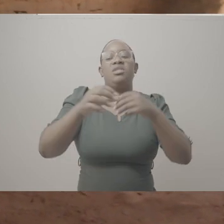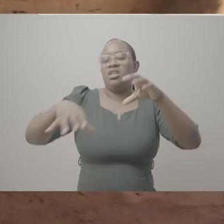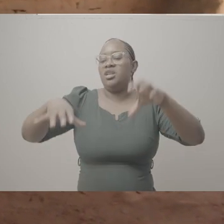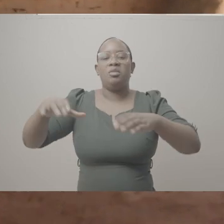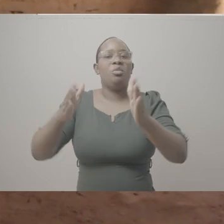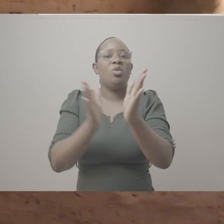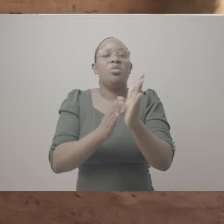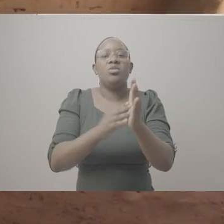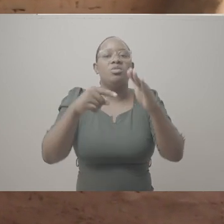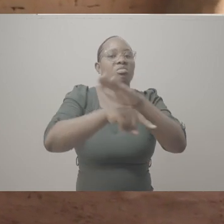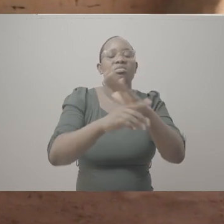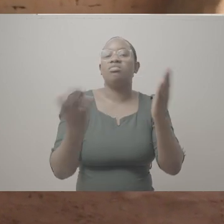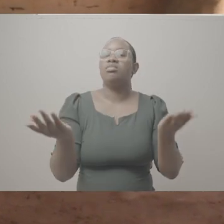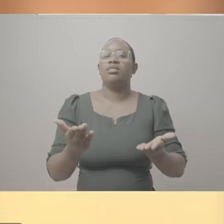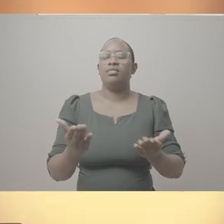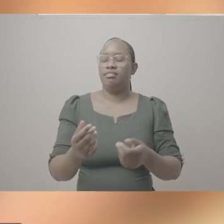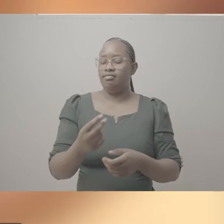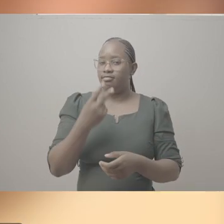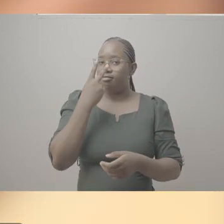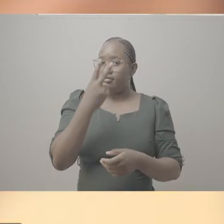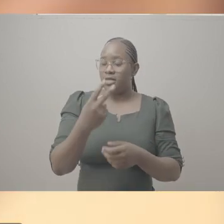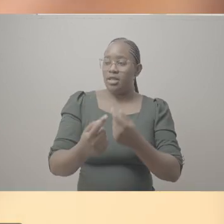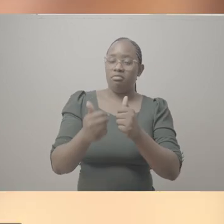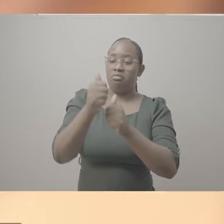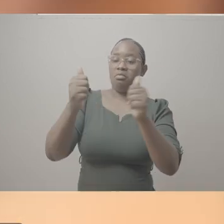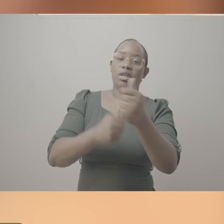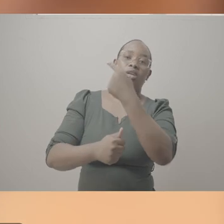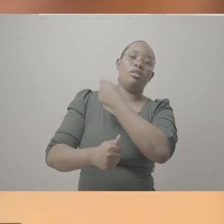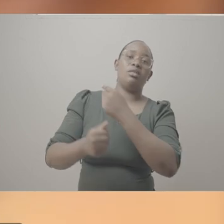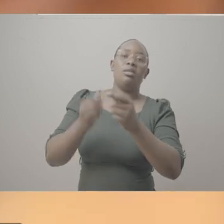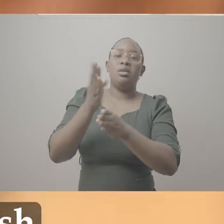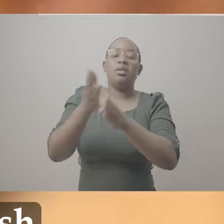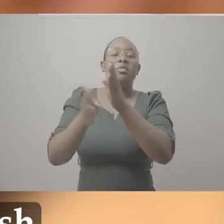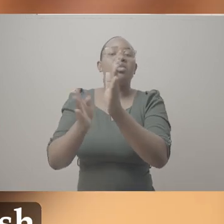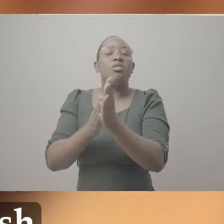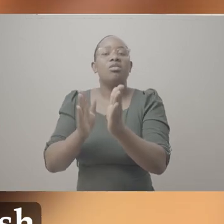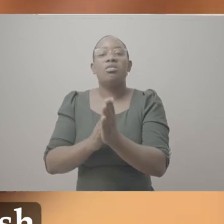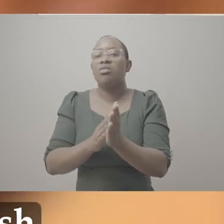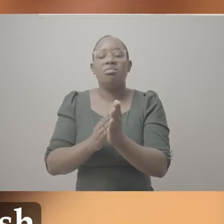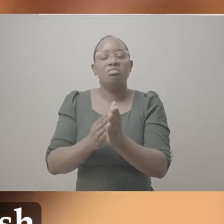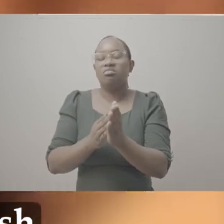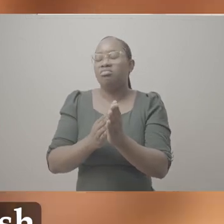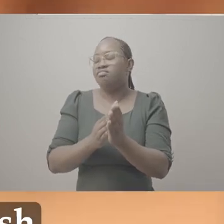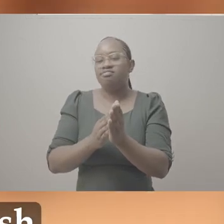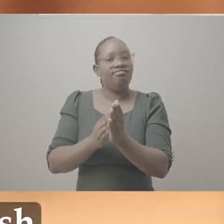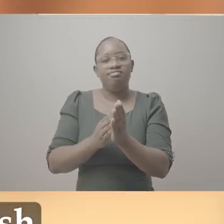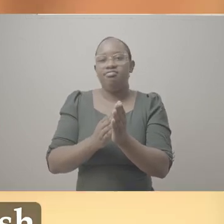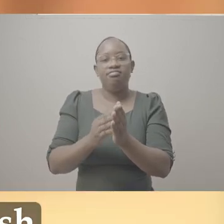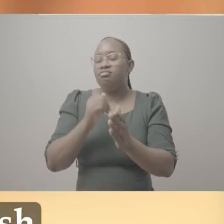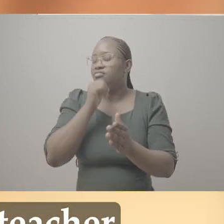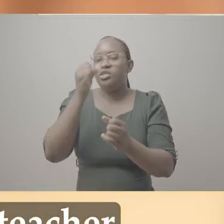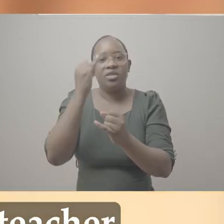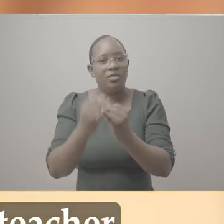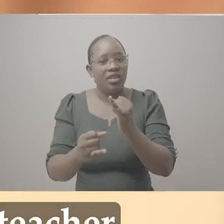without access to education. So building enjomubona kusula yangu chatushuka kuti tuimanise akambo